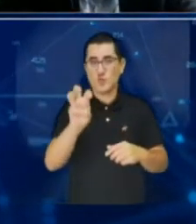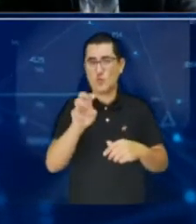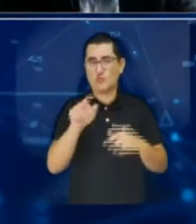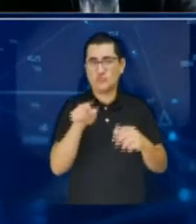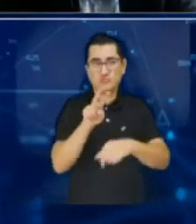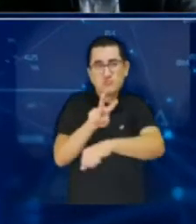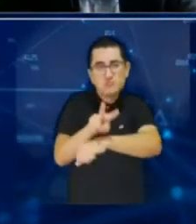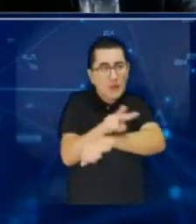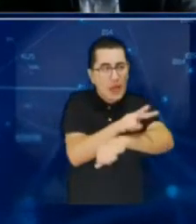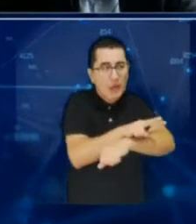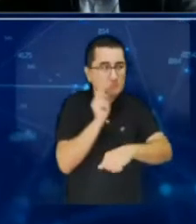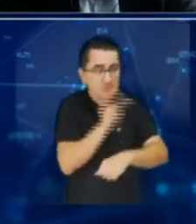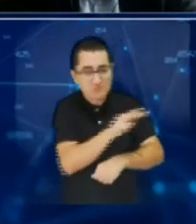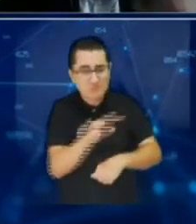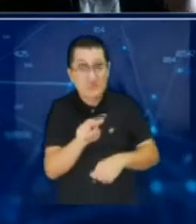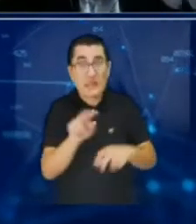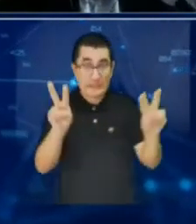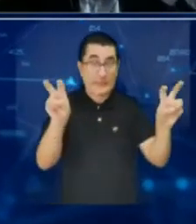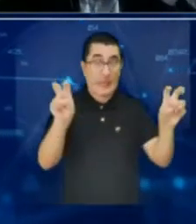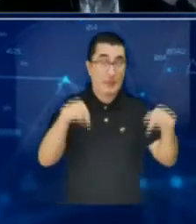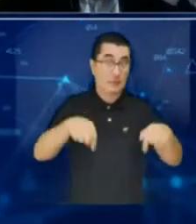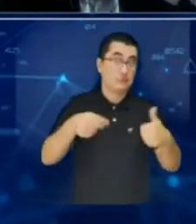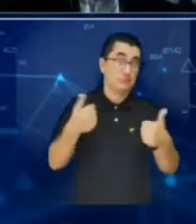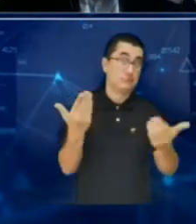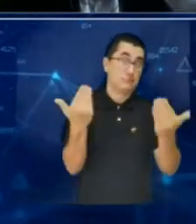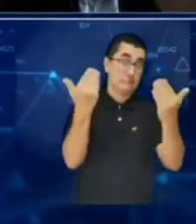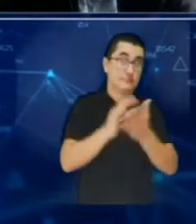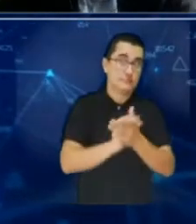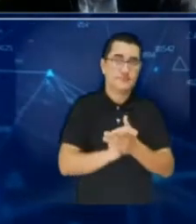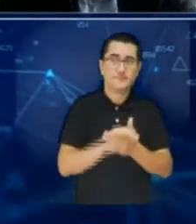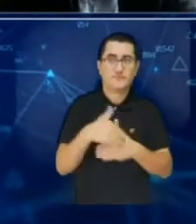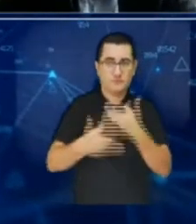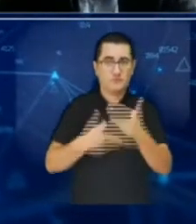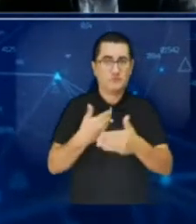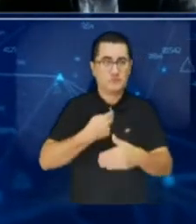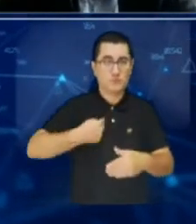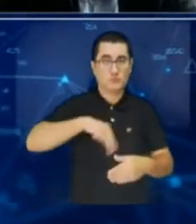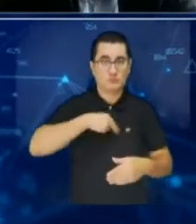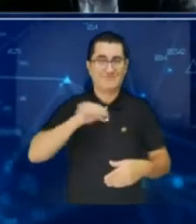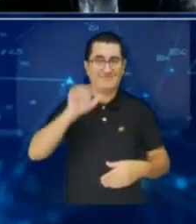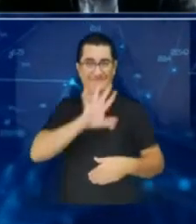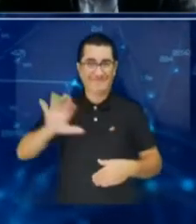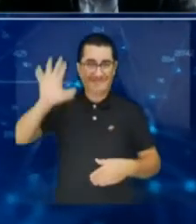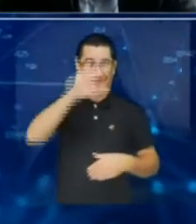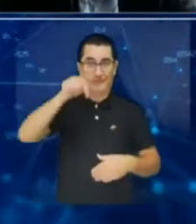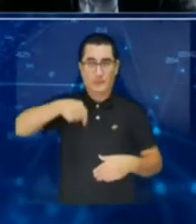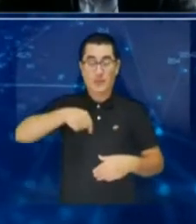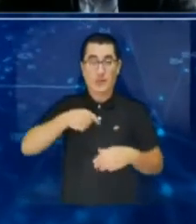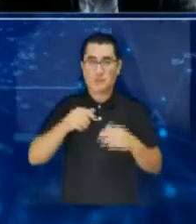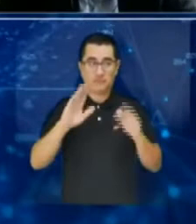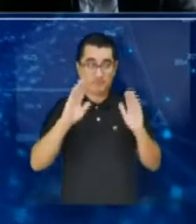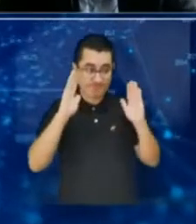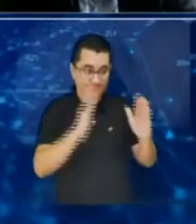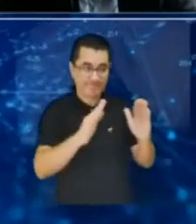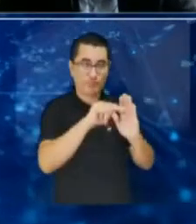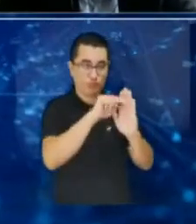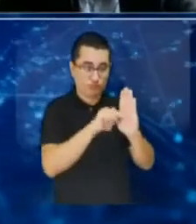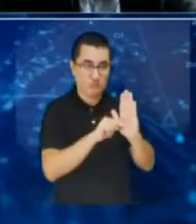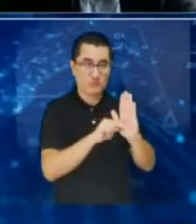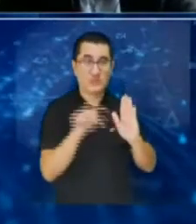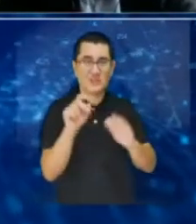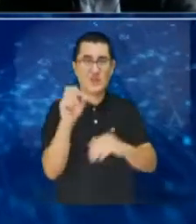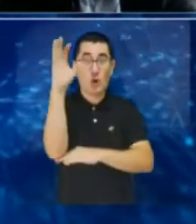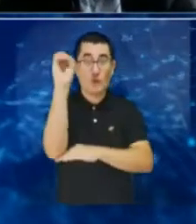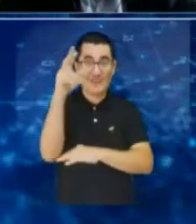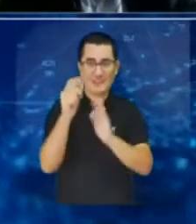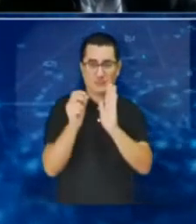1.8, being a topic, and non-manned vehicles, our region has very much on